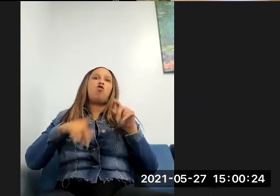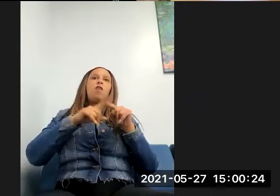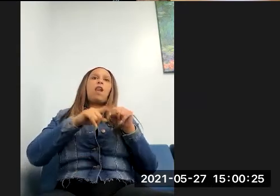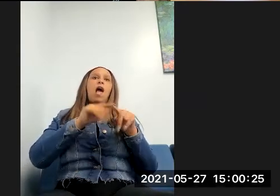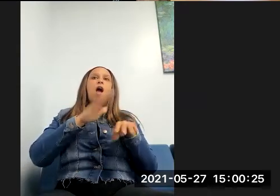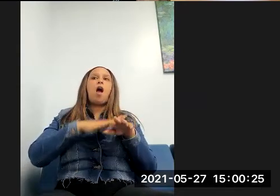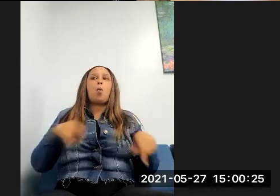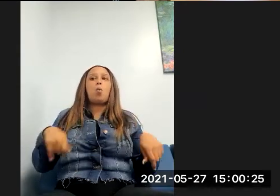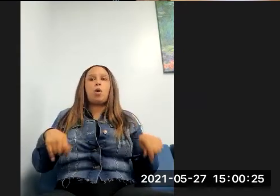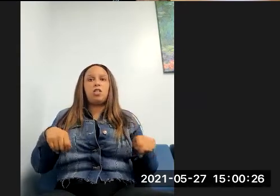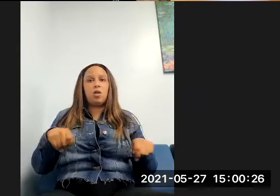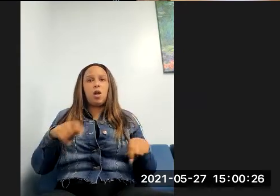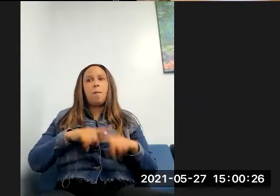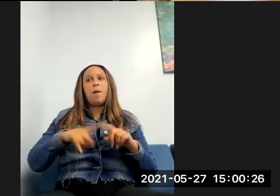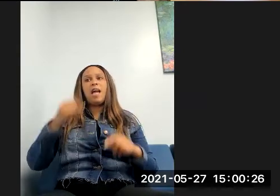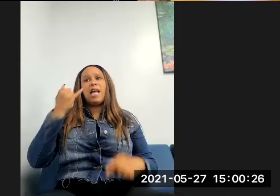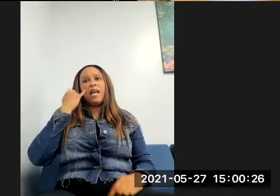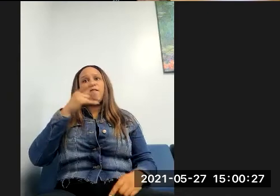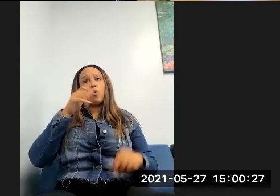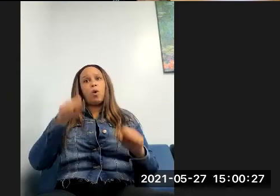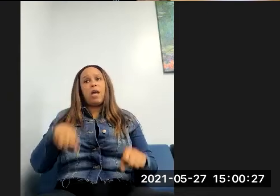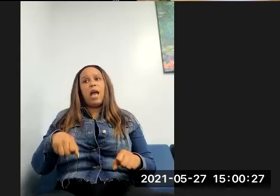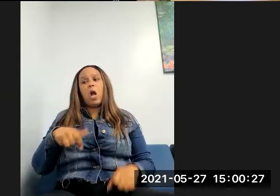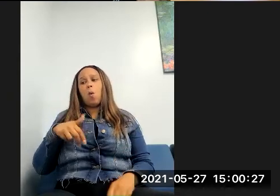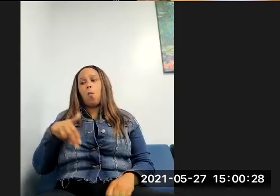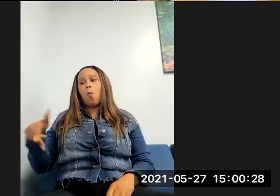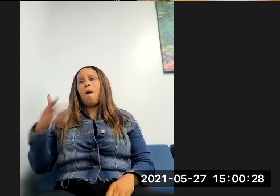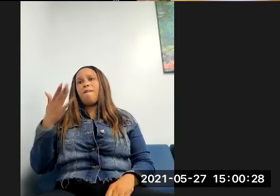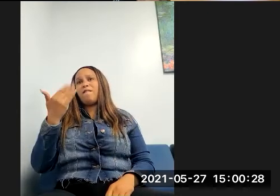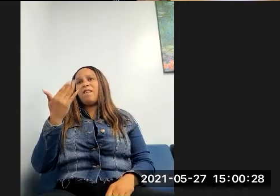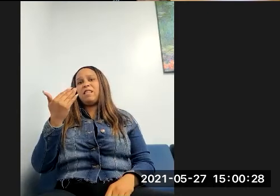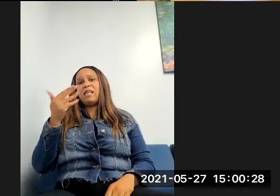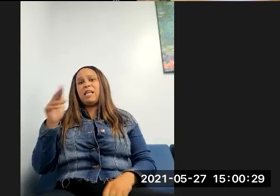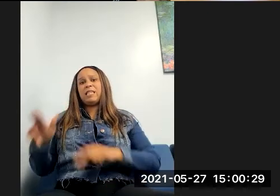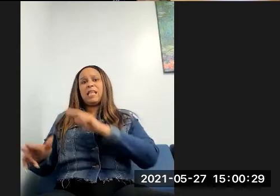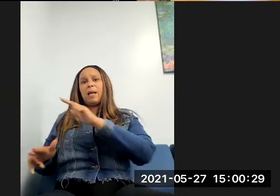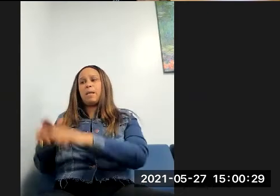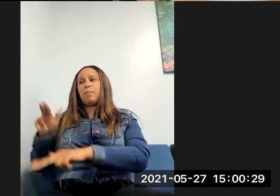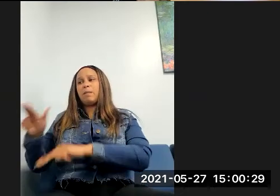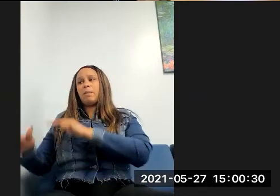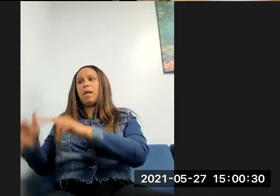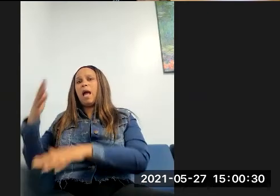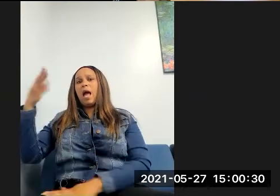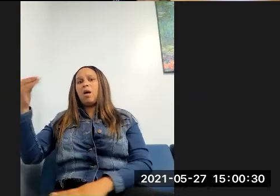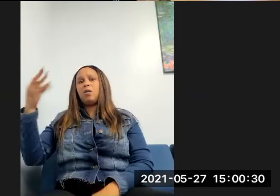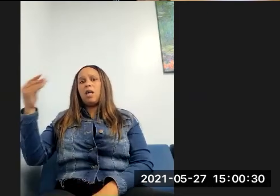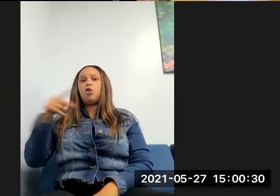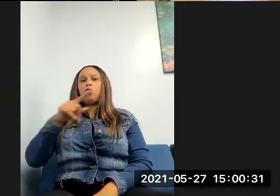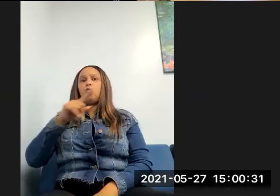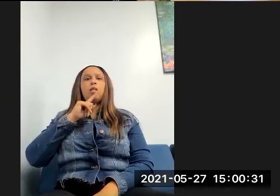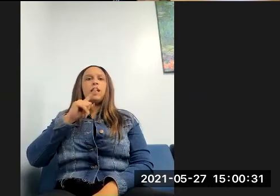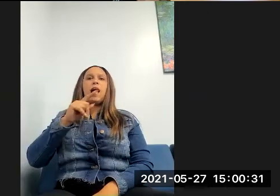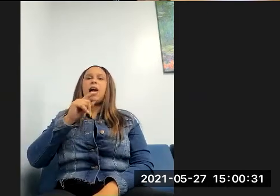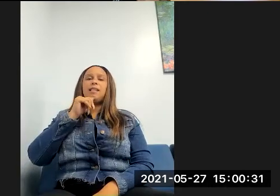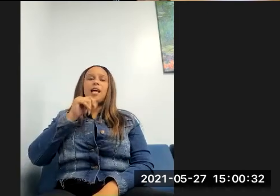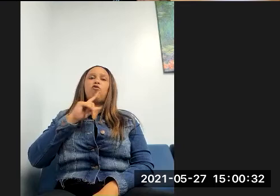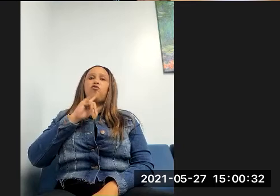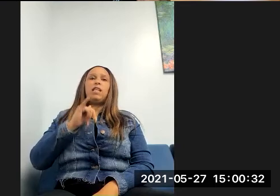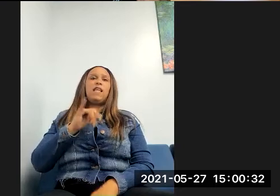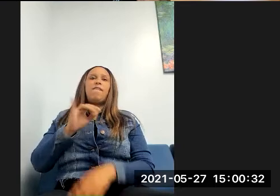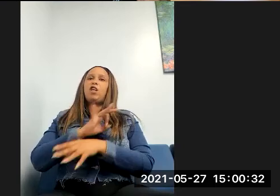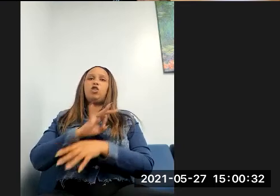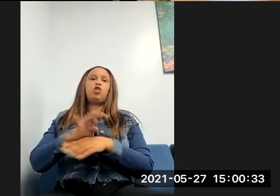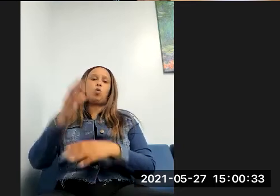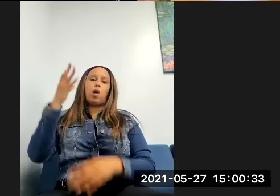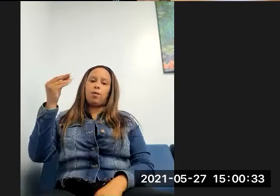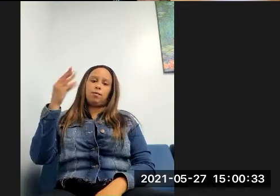steps outside your back door, you're not really functional in the natural environment in the community.